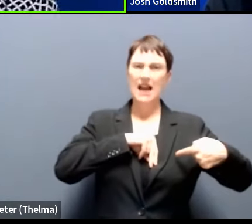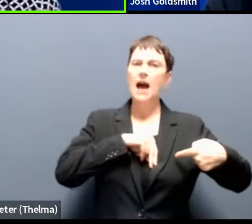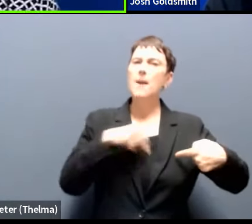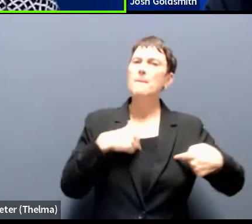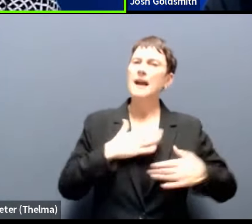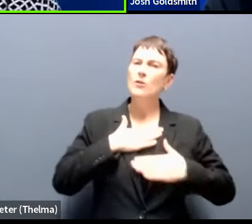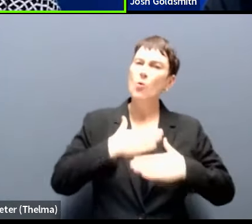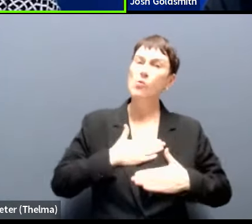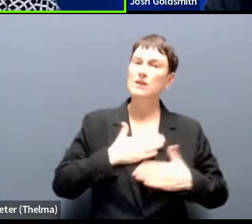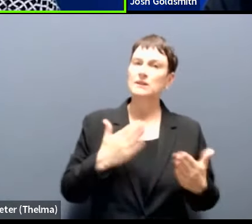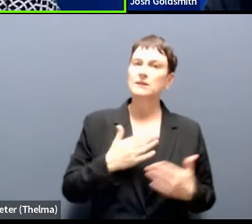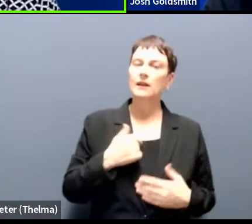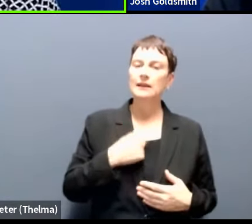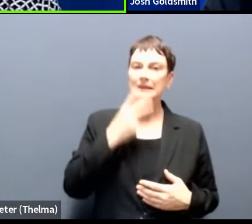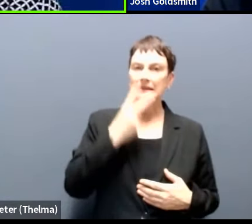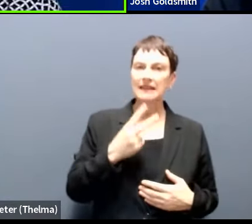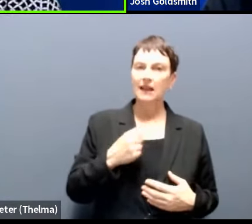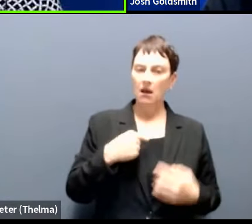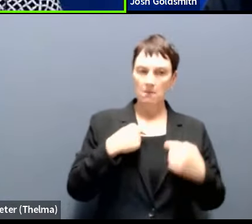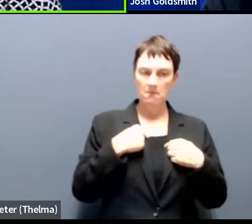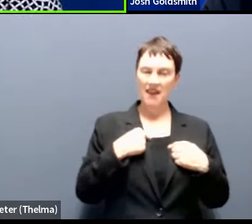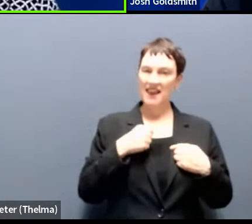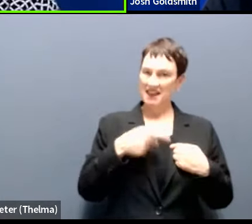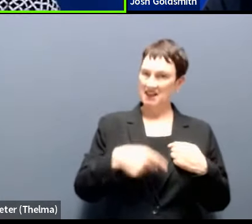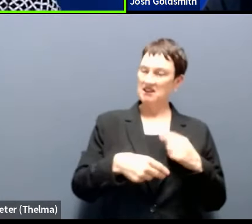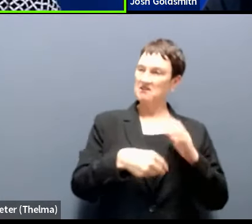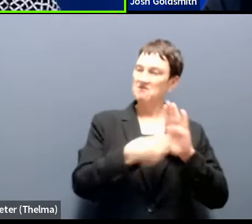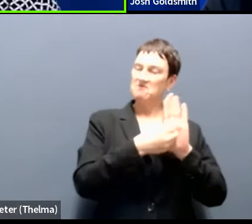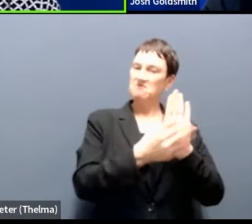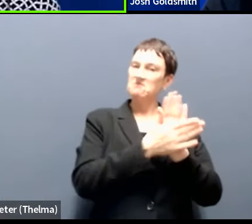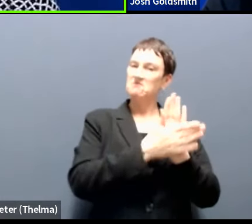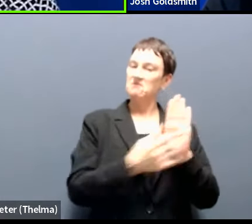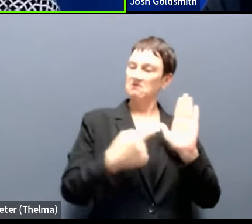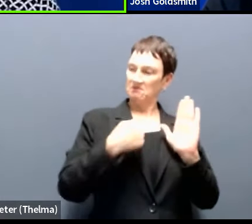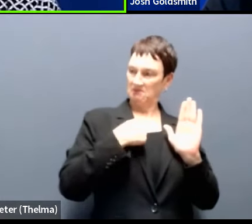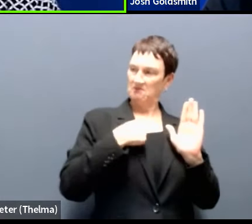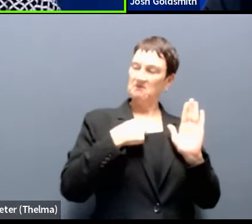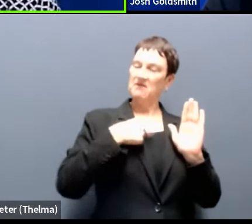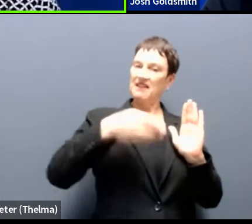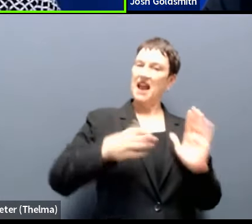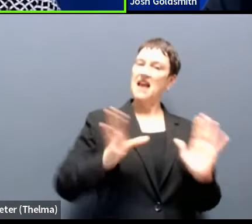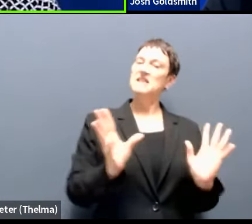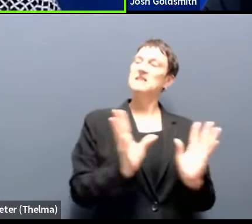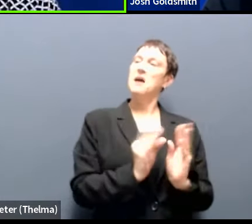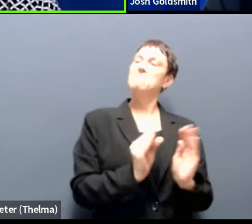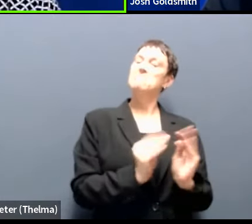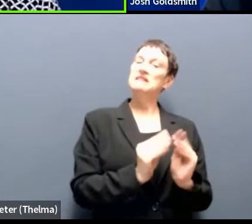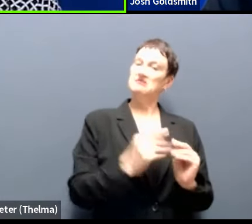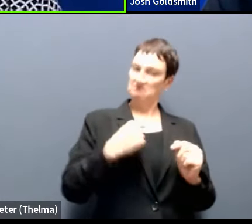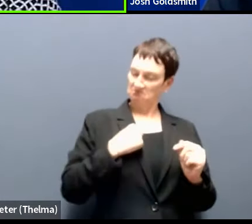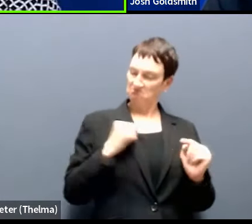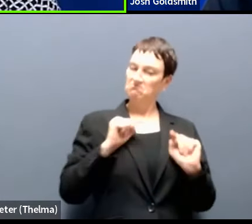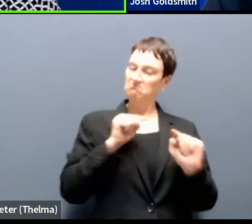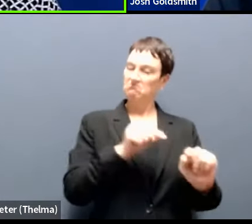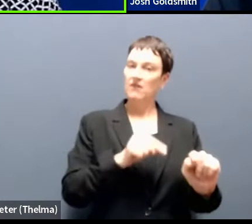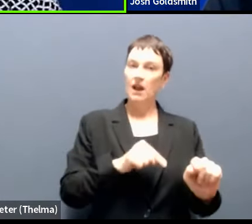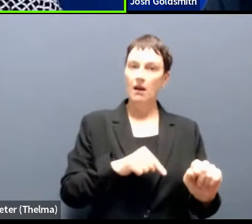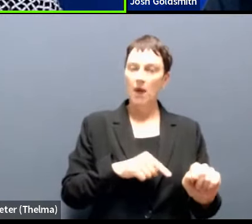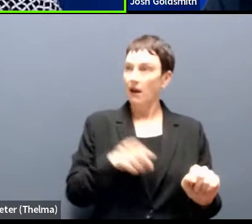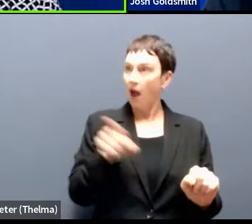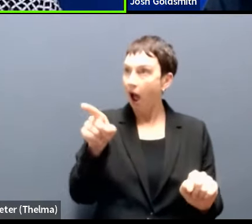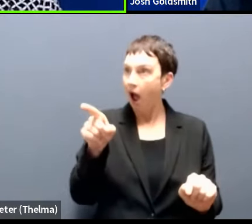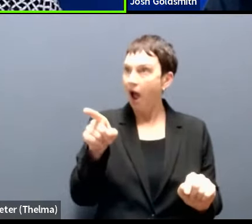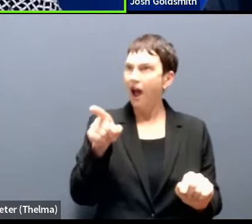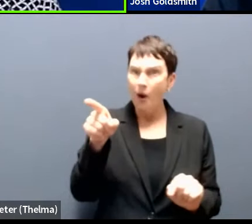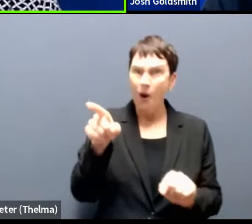who else is attending the summit. That gives you that thing in common where you can start a conversation. But it's also a great way